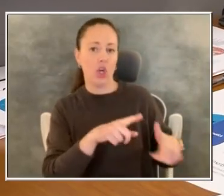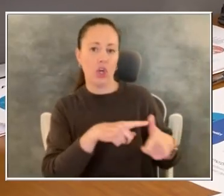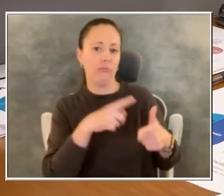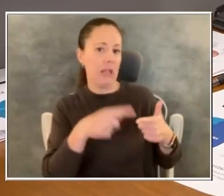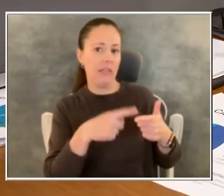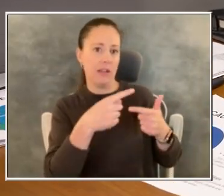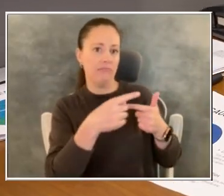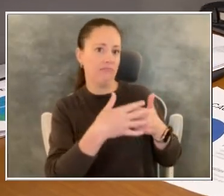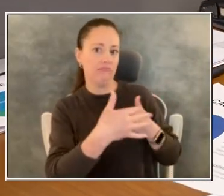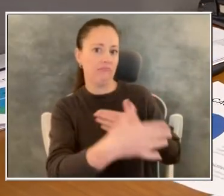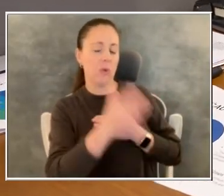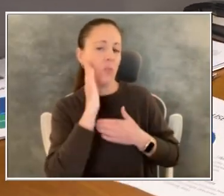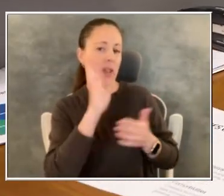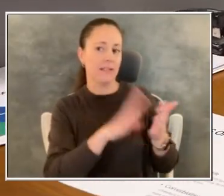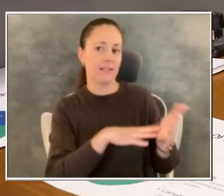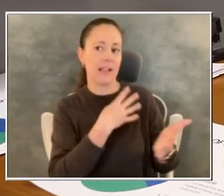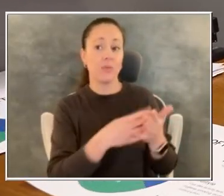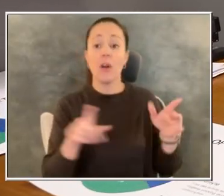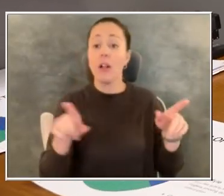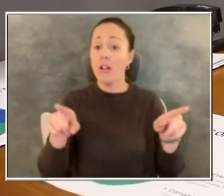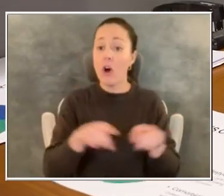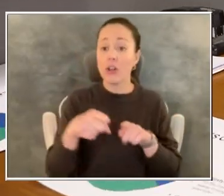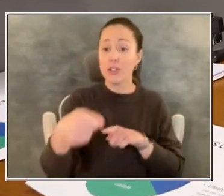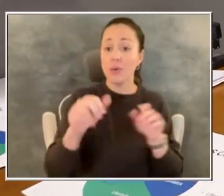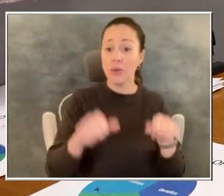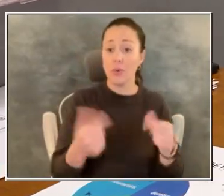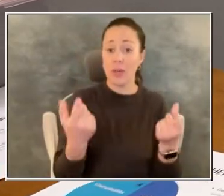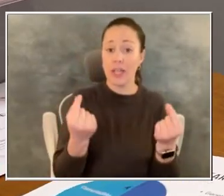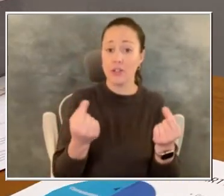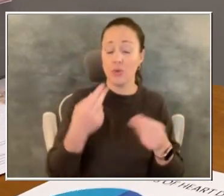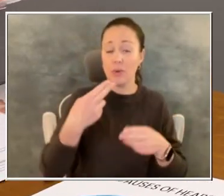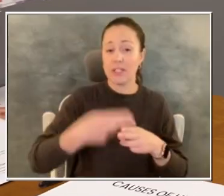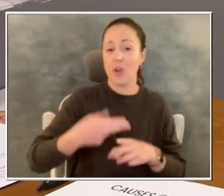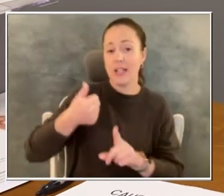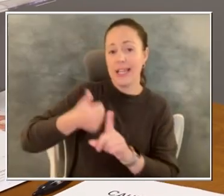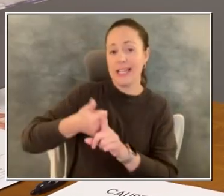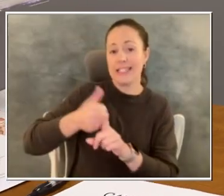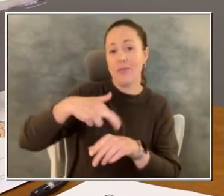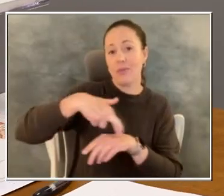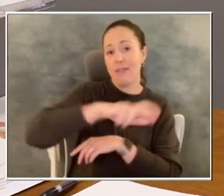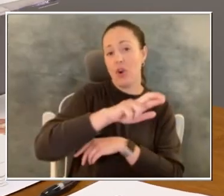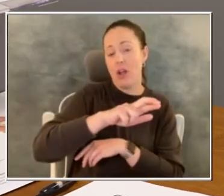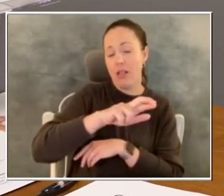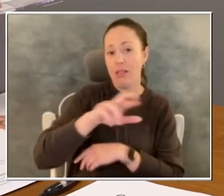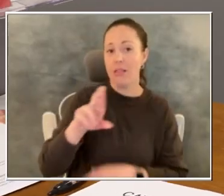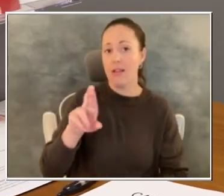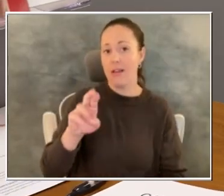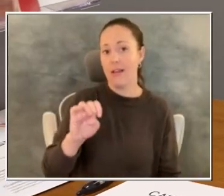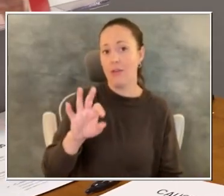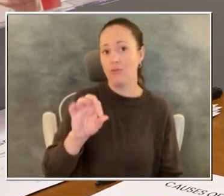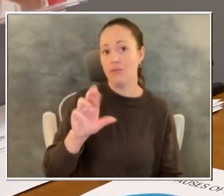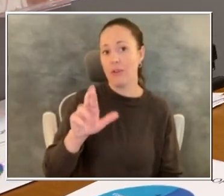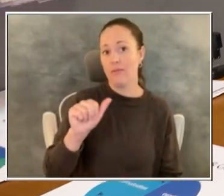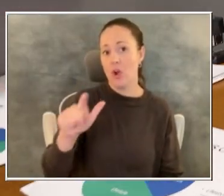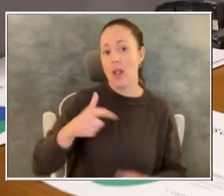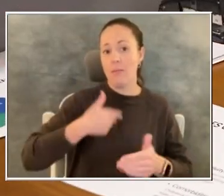it scheduled. You can also do what we call a self-referral process if you are over